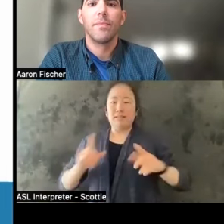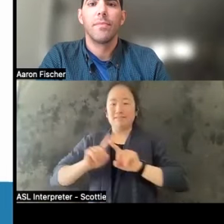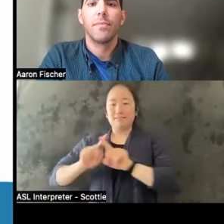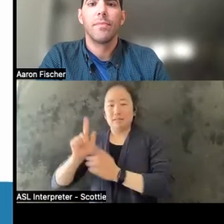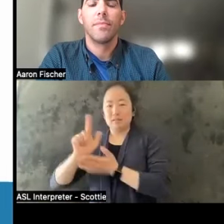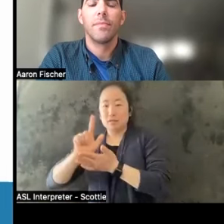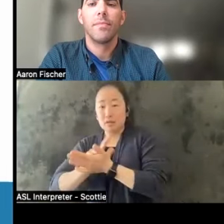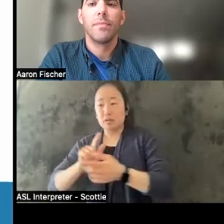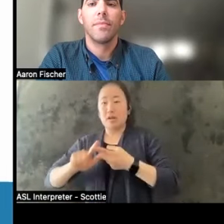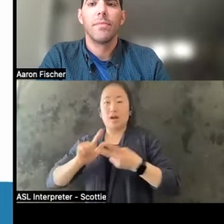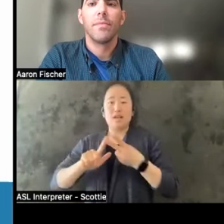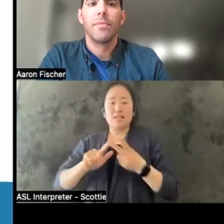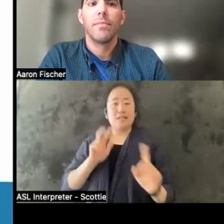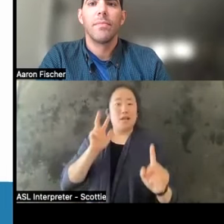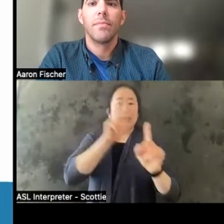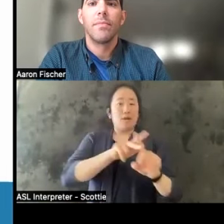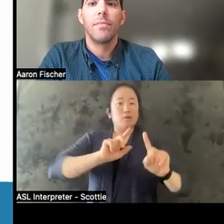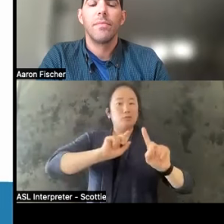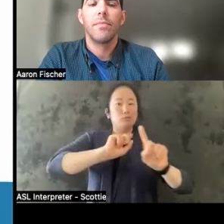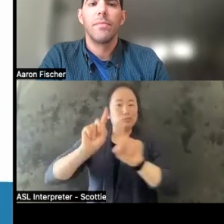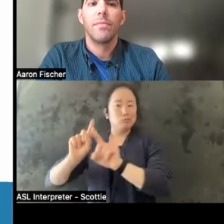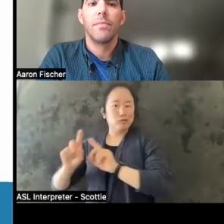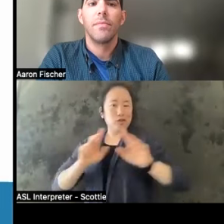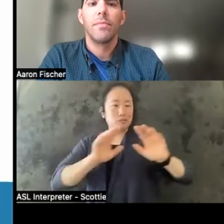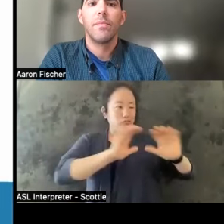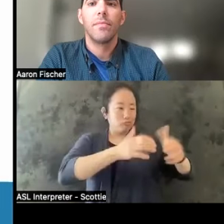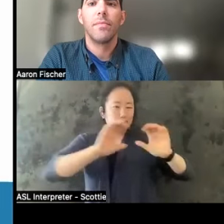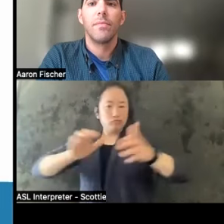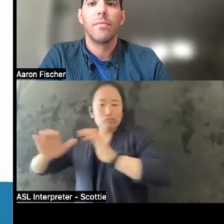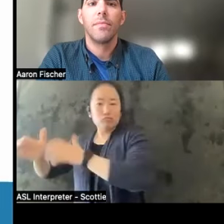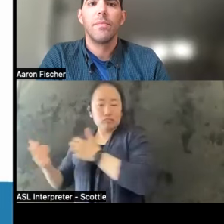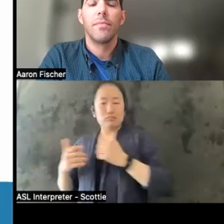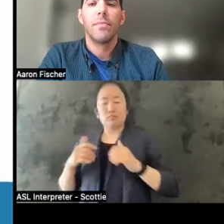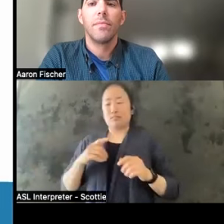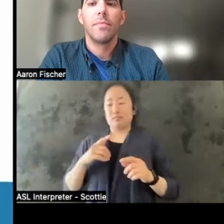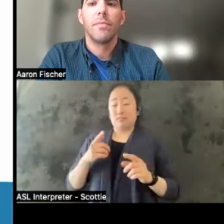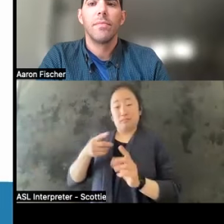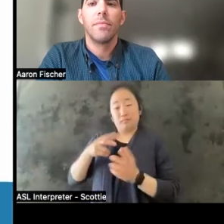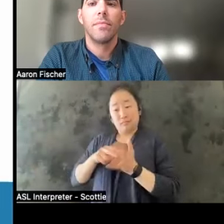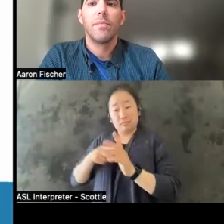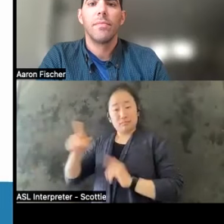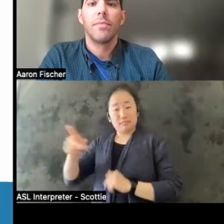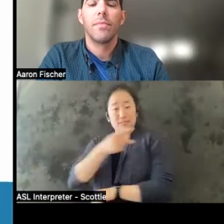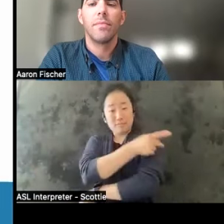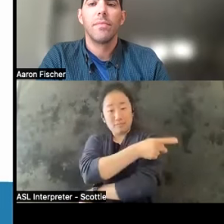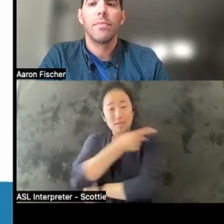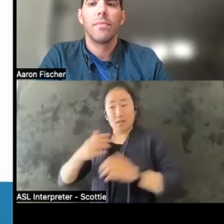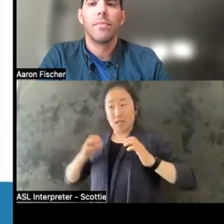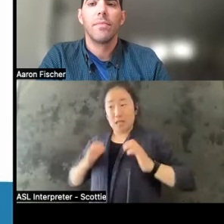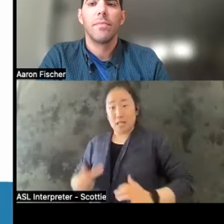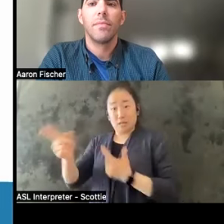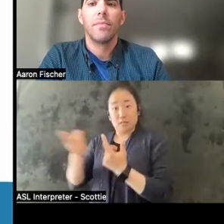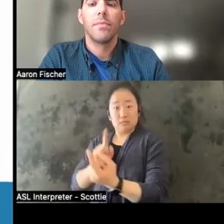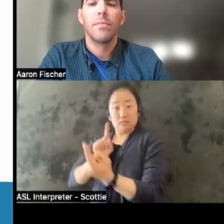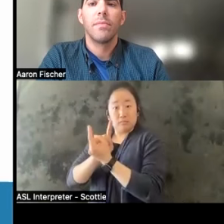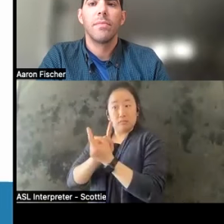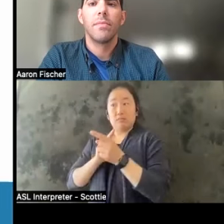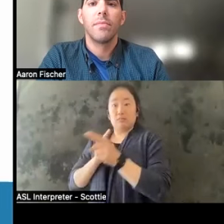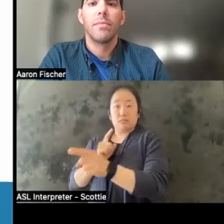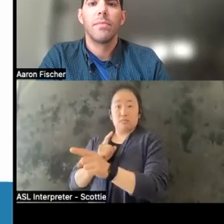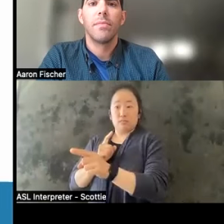overlap. And so it is very likely that the patients and clients that you encounter will have